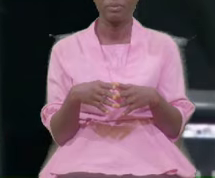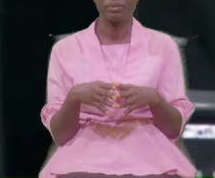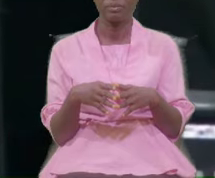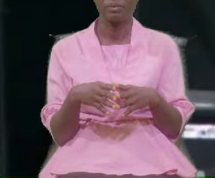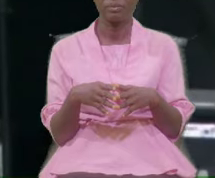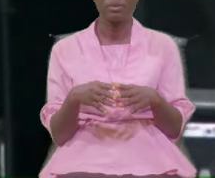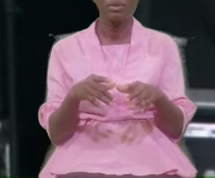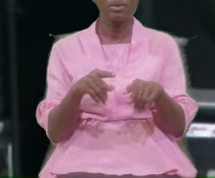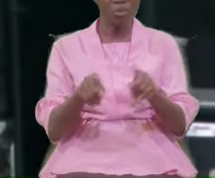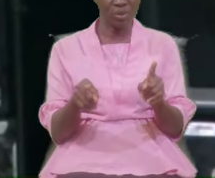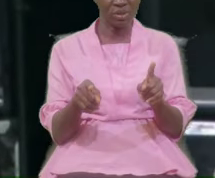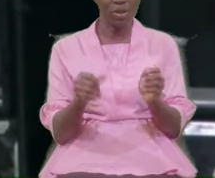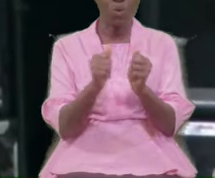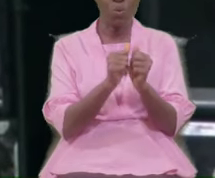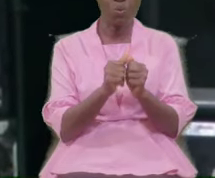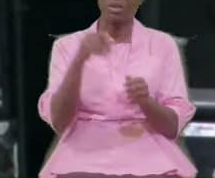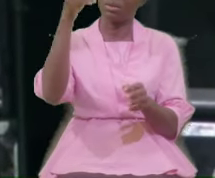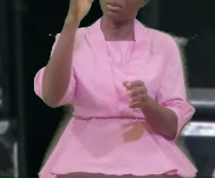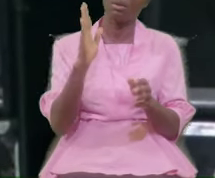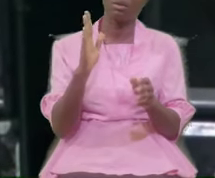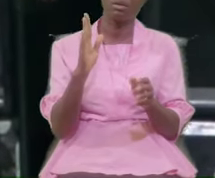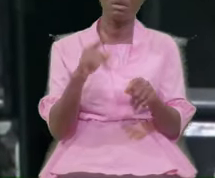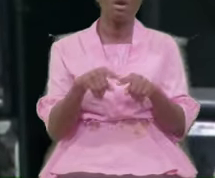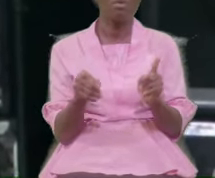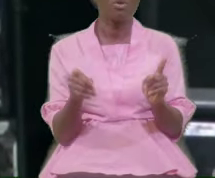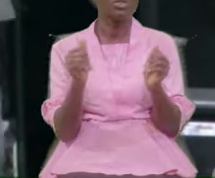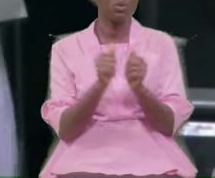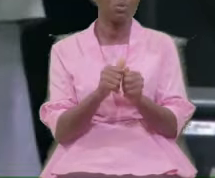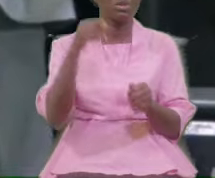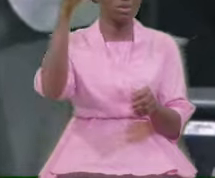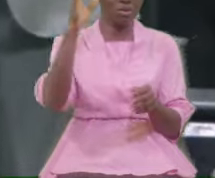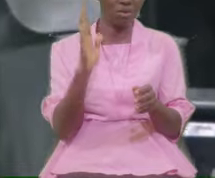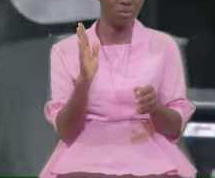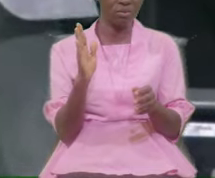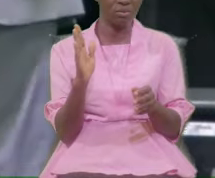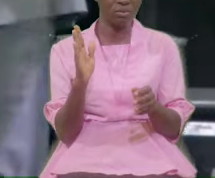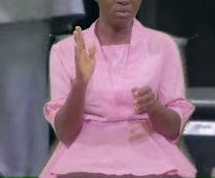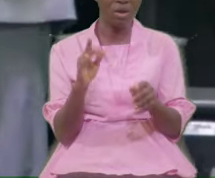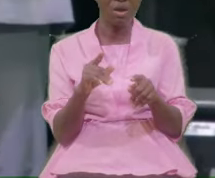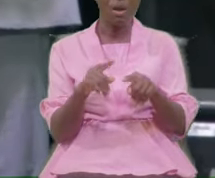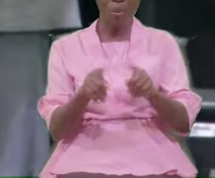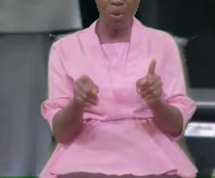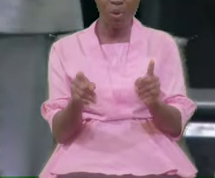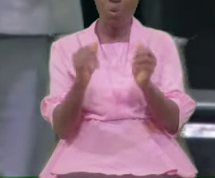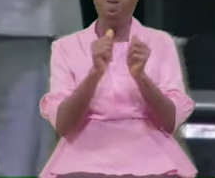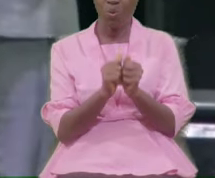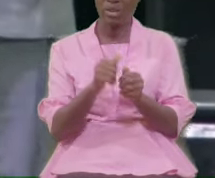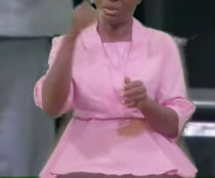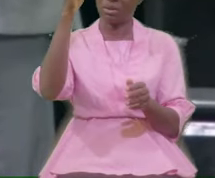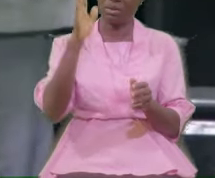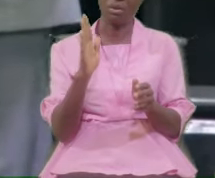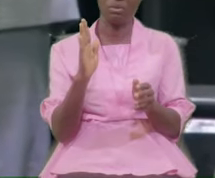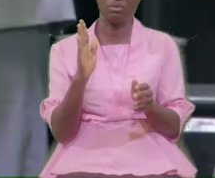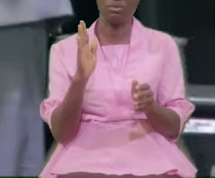with God Pero sa diyosan dios with pero kauan sa dios with God Pero kauban sa Diyos